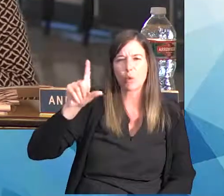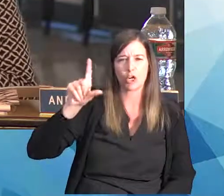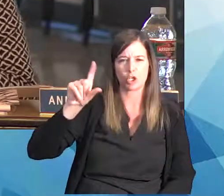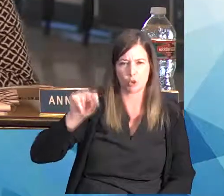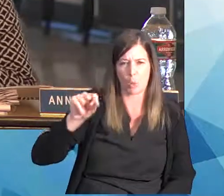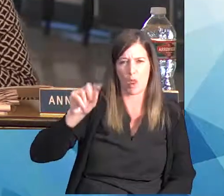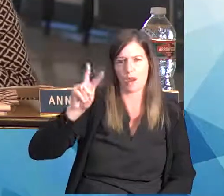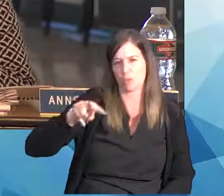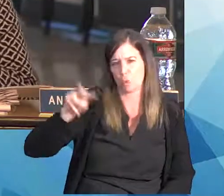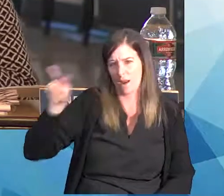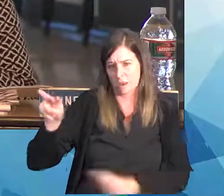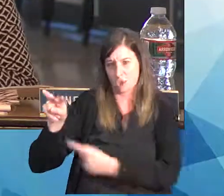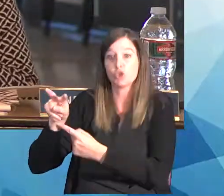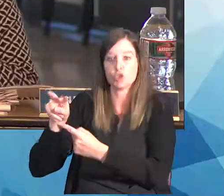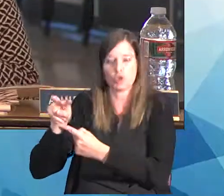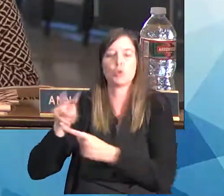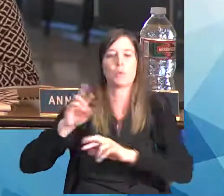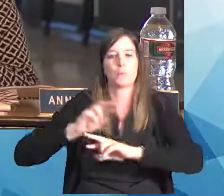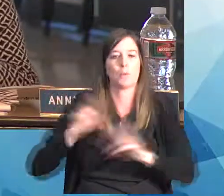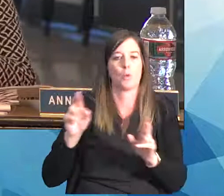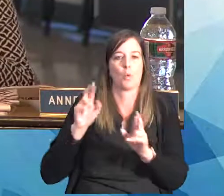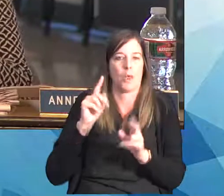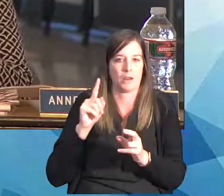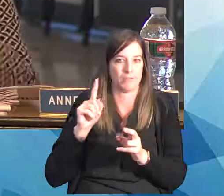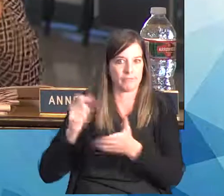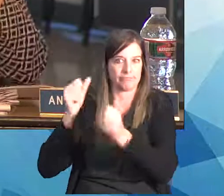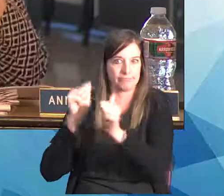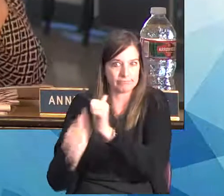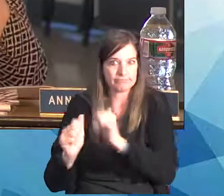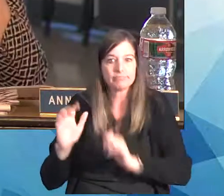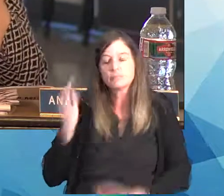you, the board, you didn't